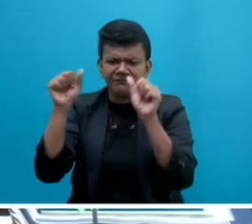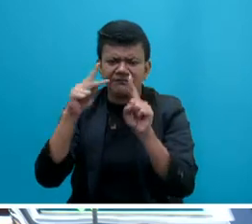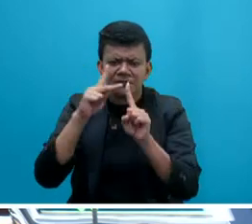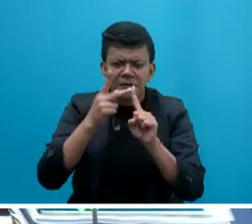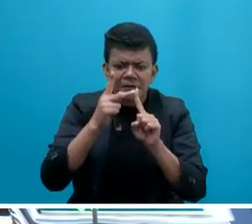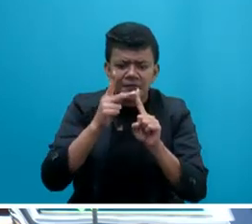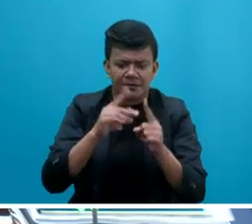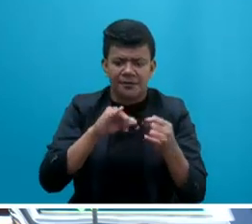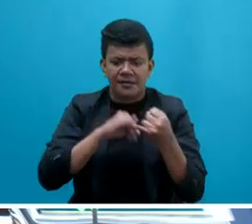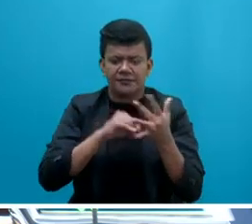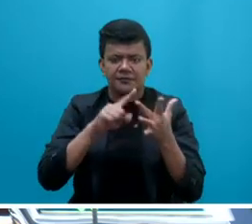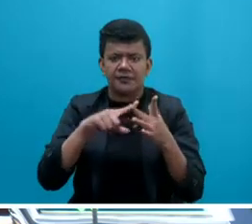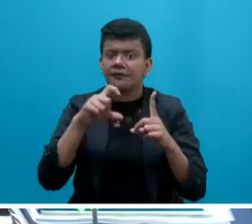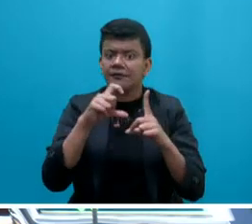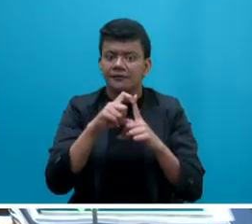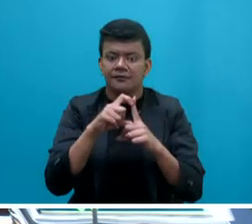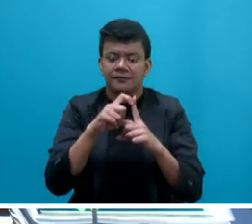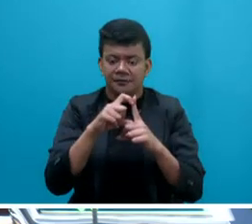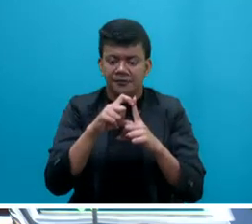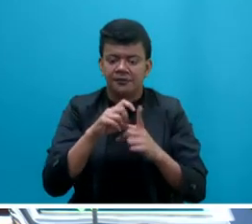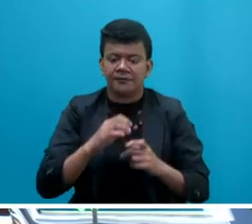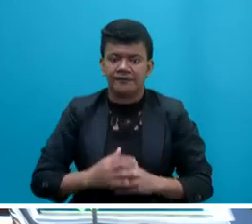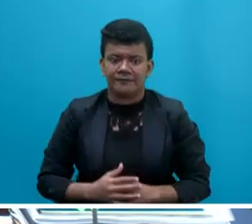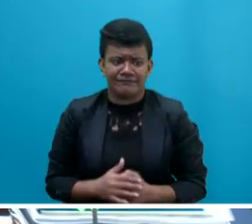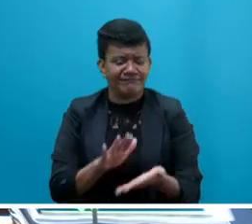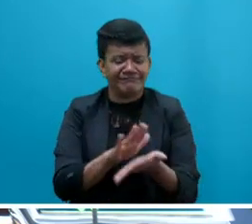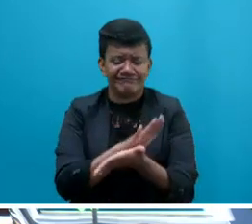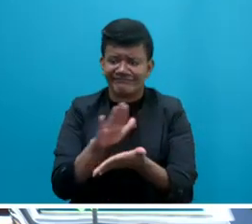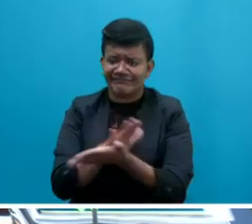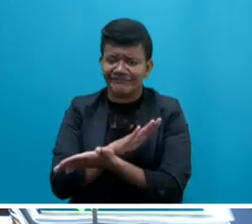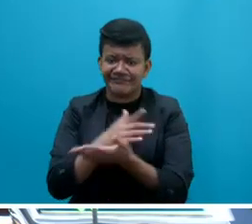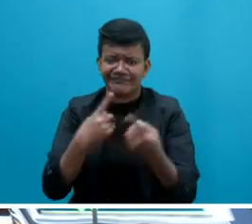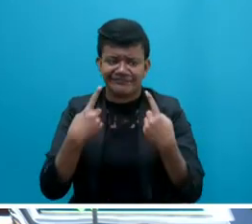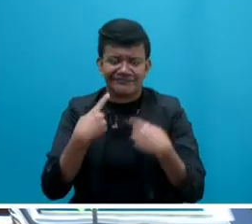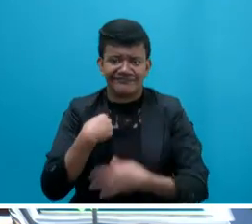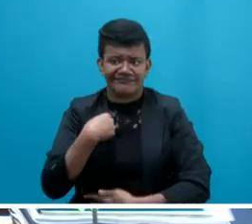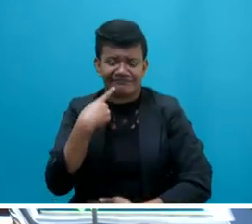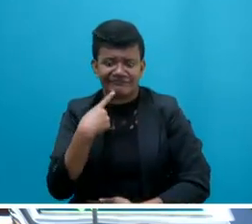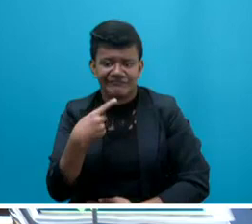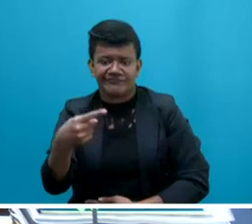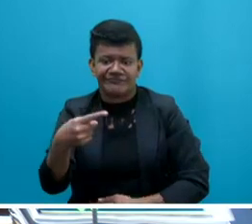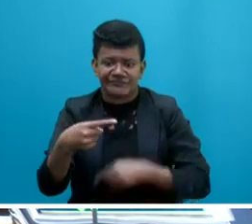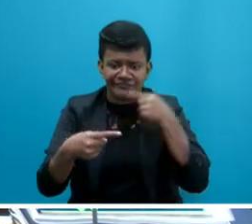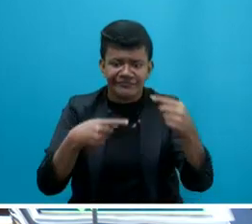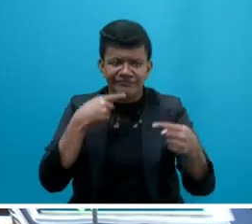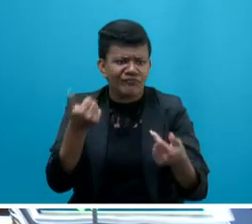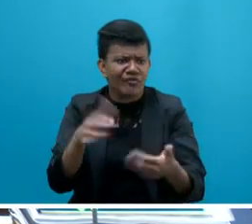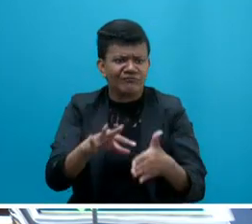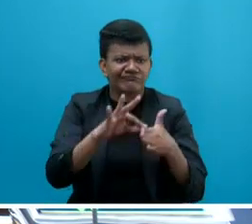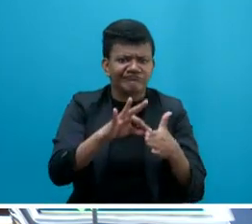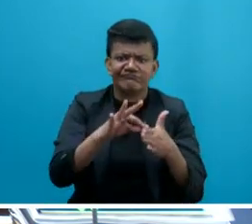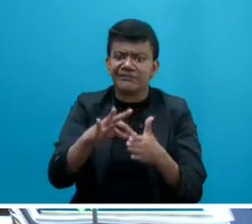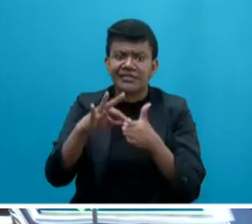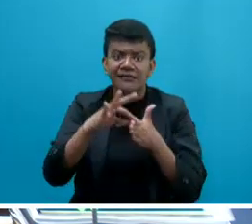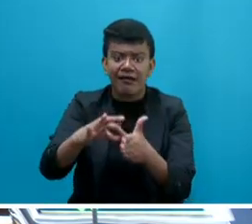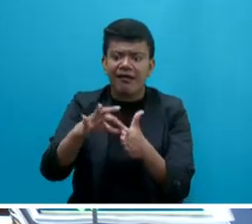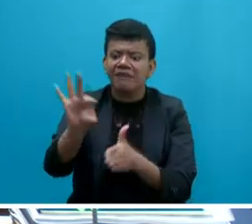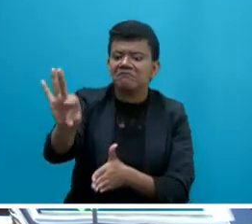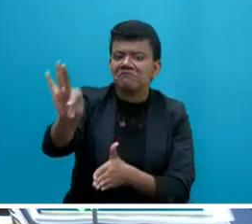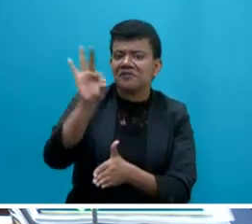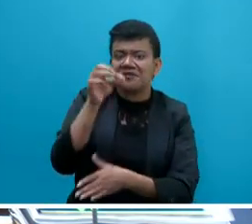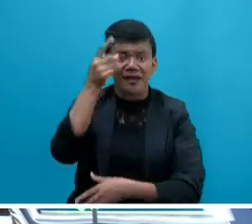developing states. I am pleased to also say before this August House that the leaders have also appointed a Fijian in the like of